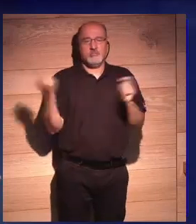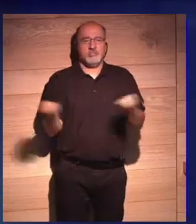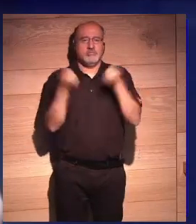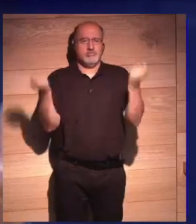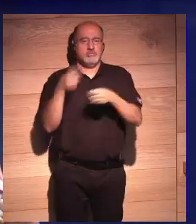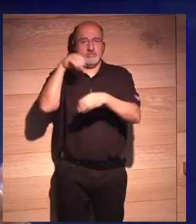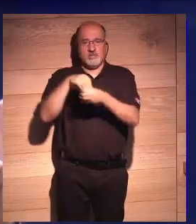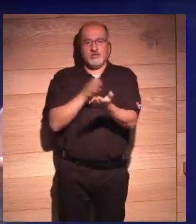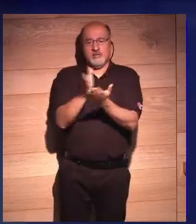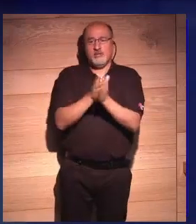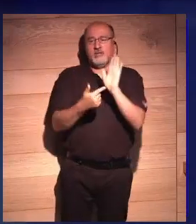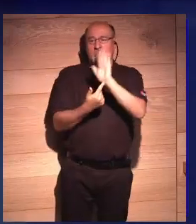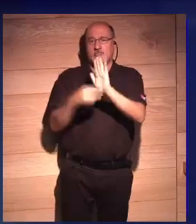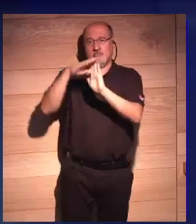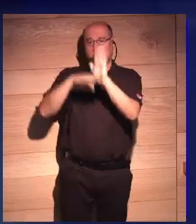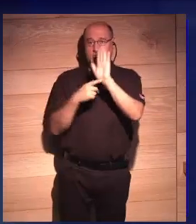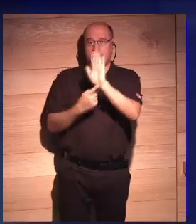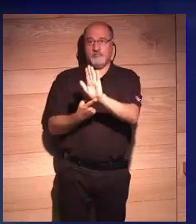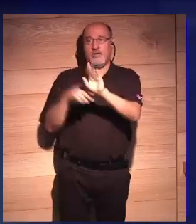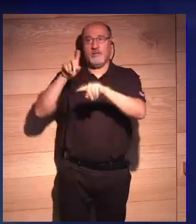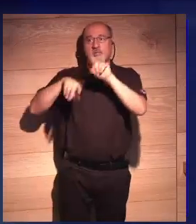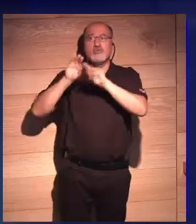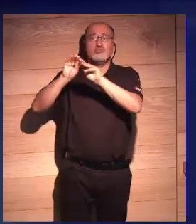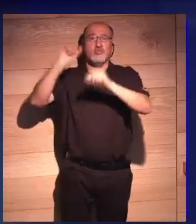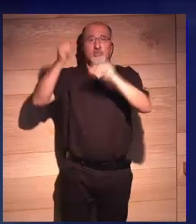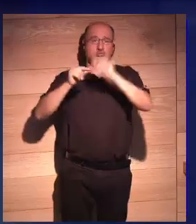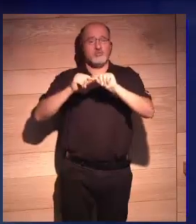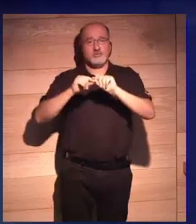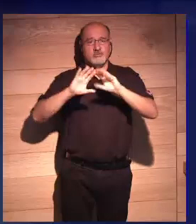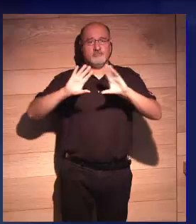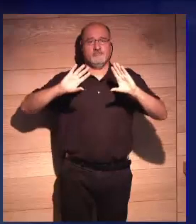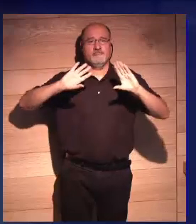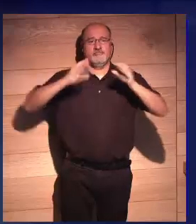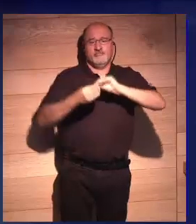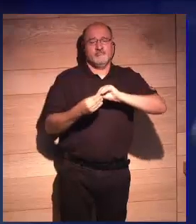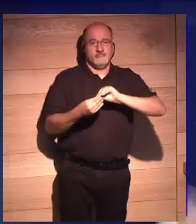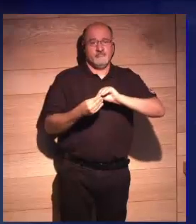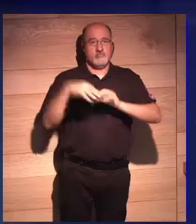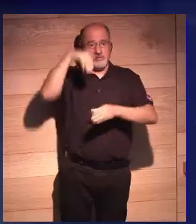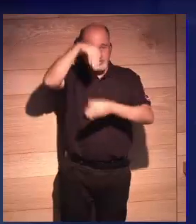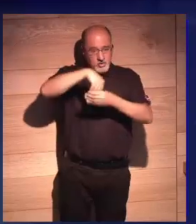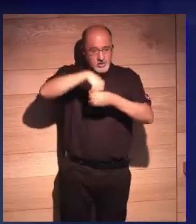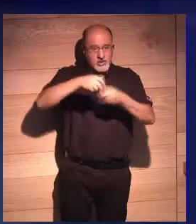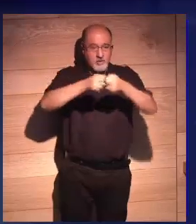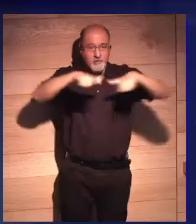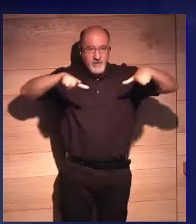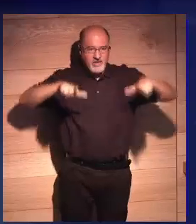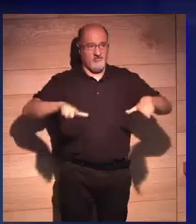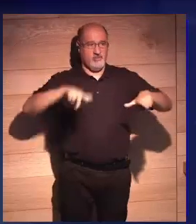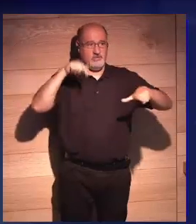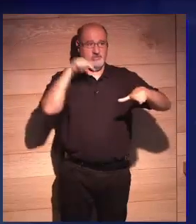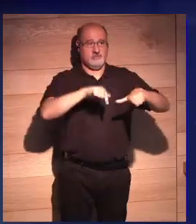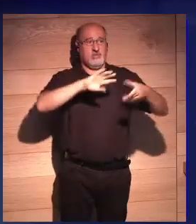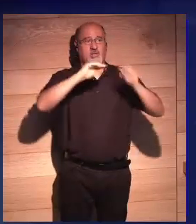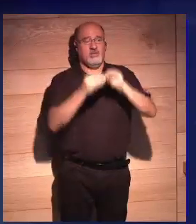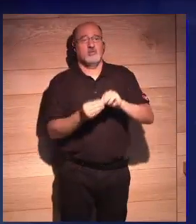propose content and you can have a set of solutions, but if budget does not allow you to do that,